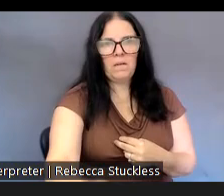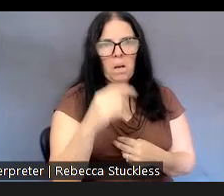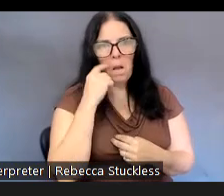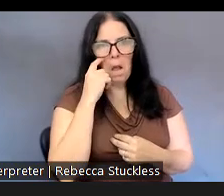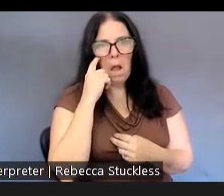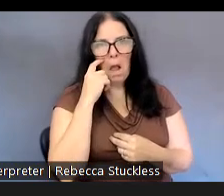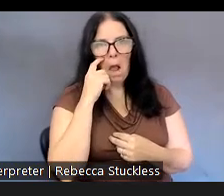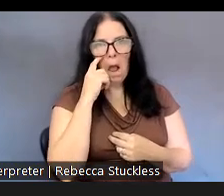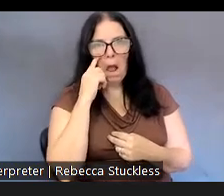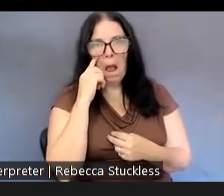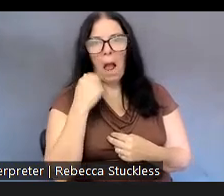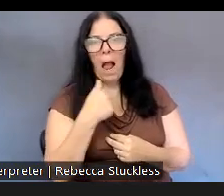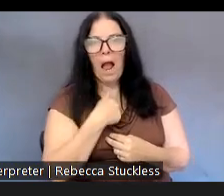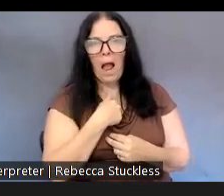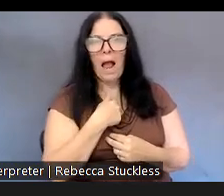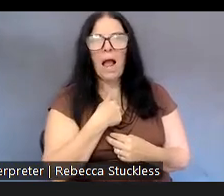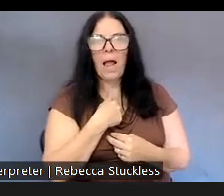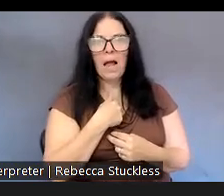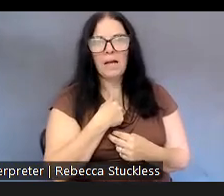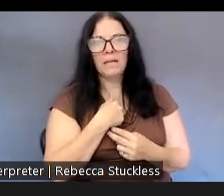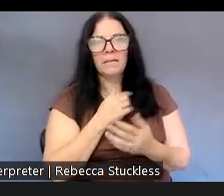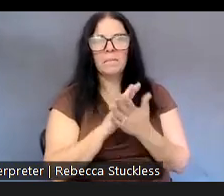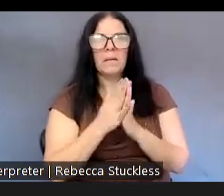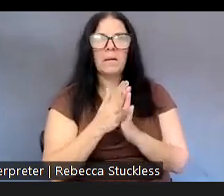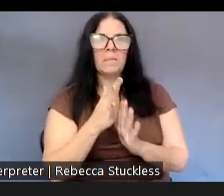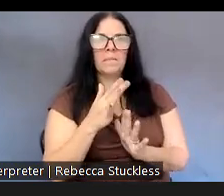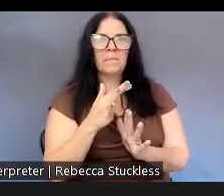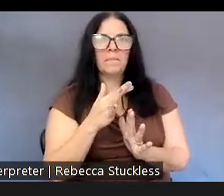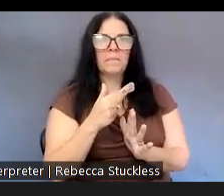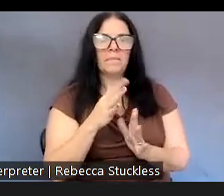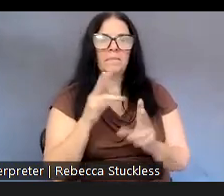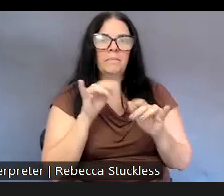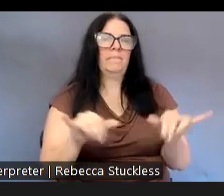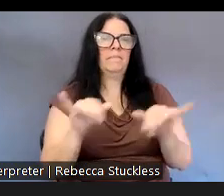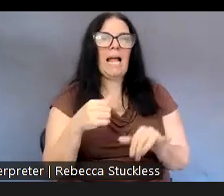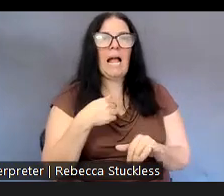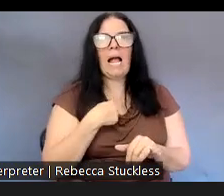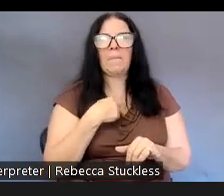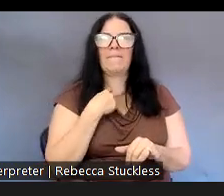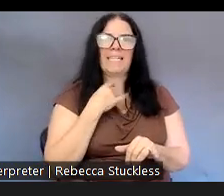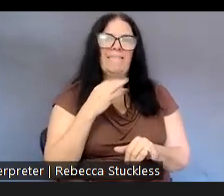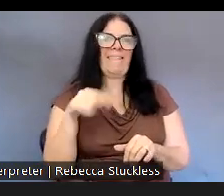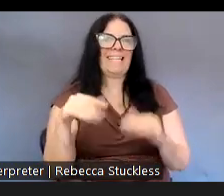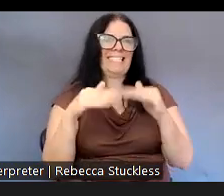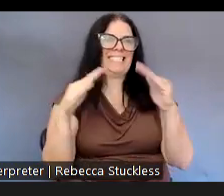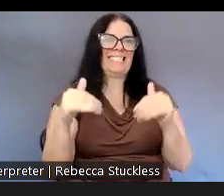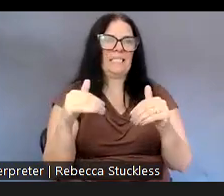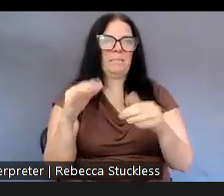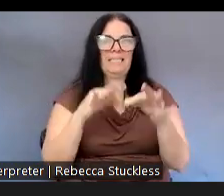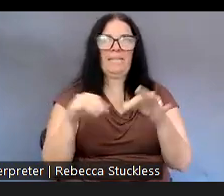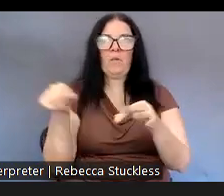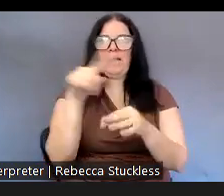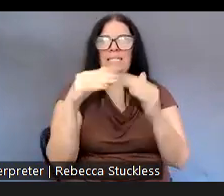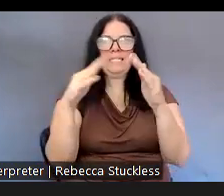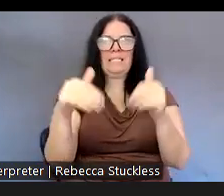I'm a victim of this or that social system at the expense of, even though this or that social system